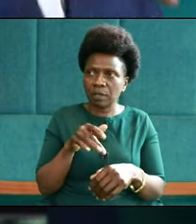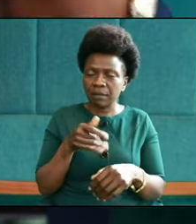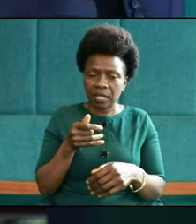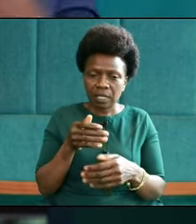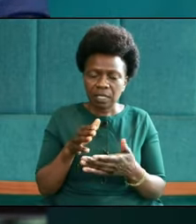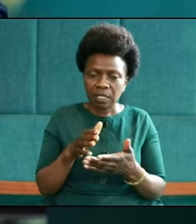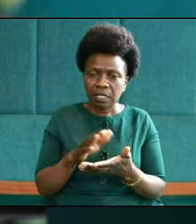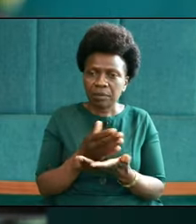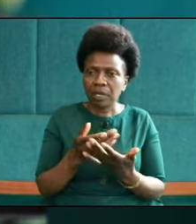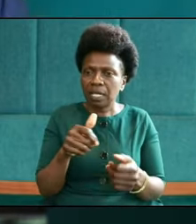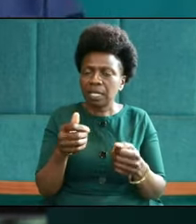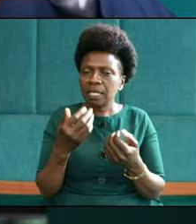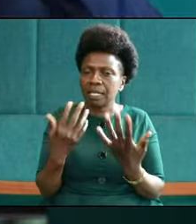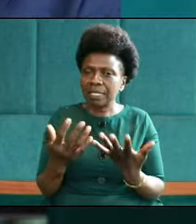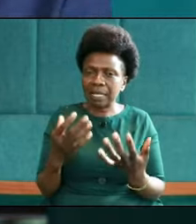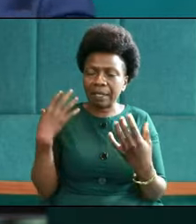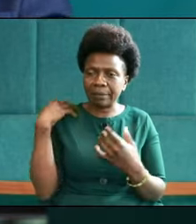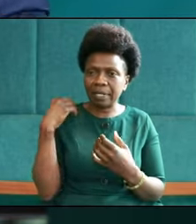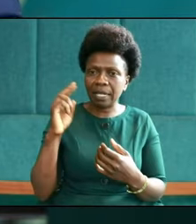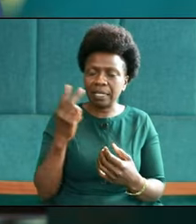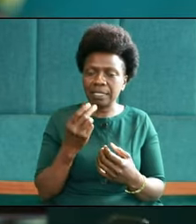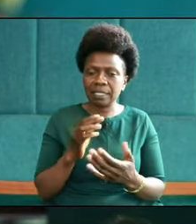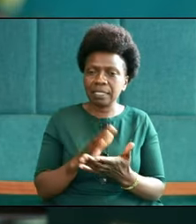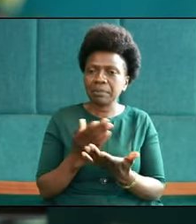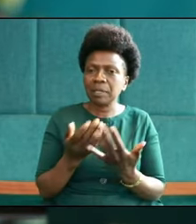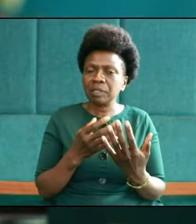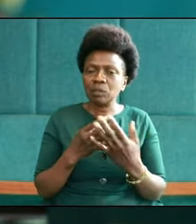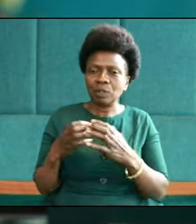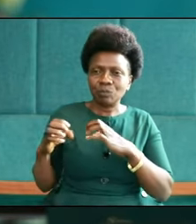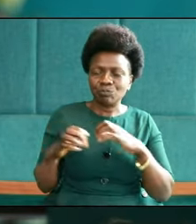things that are troubling us. Sometimes we are troubled that we